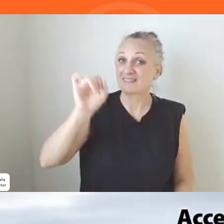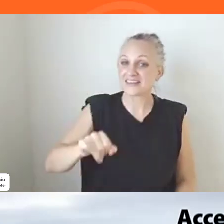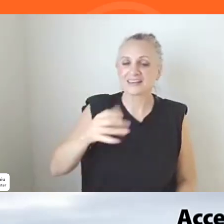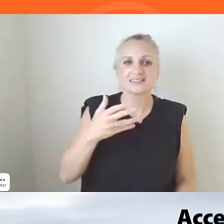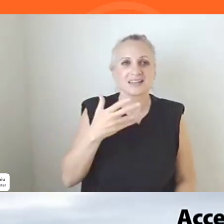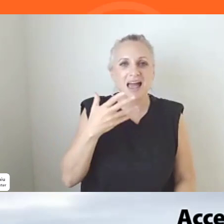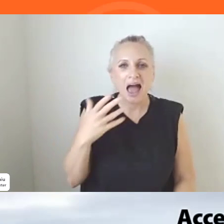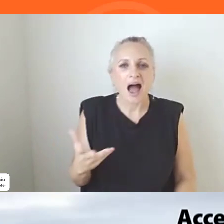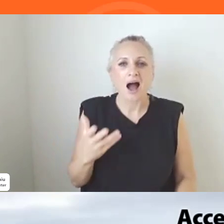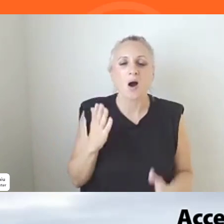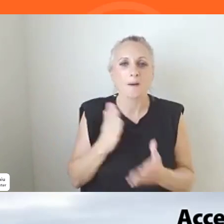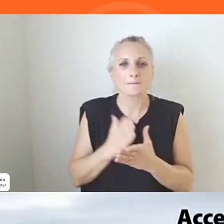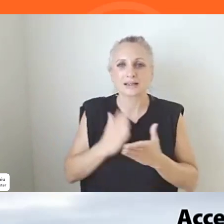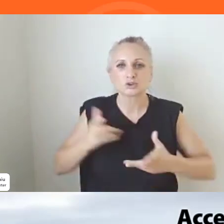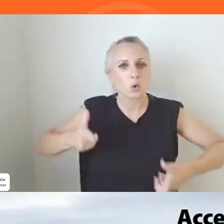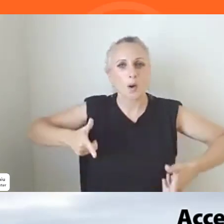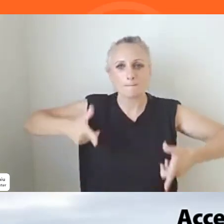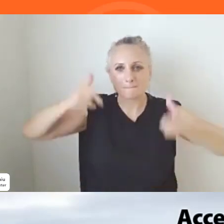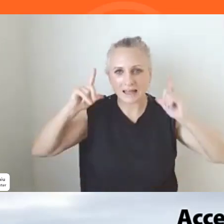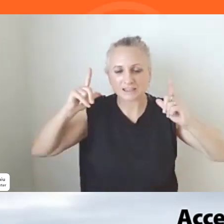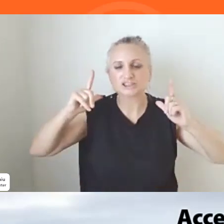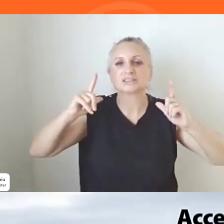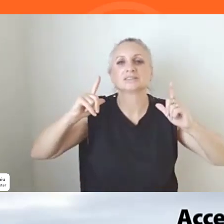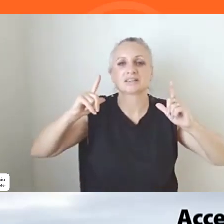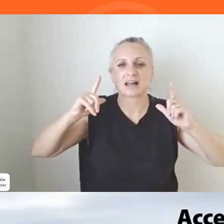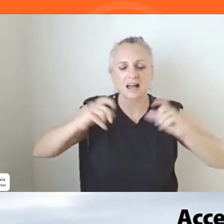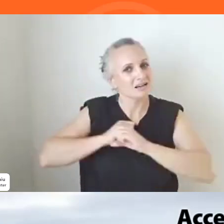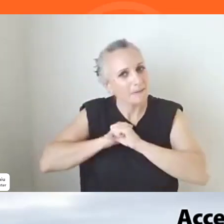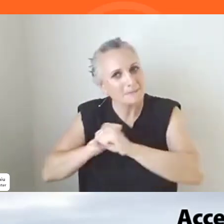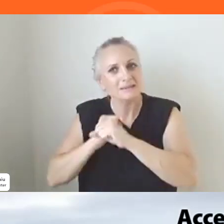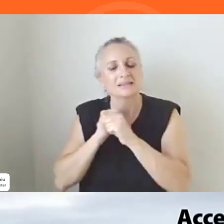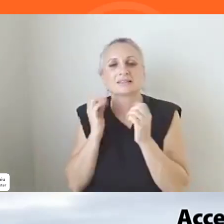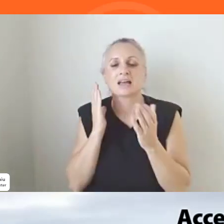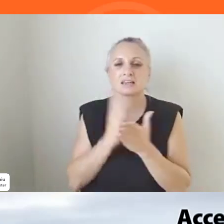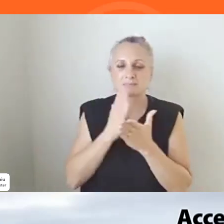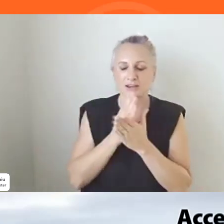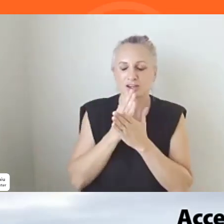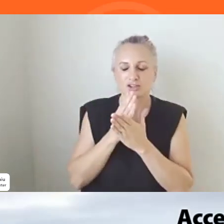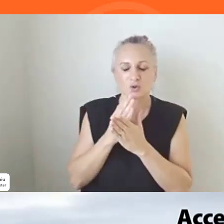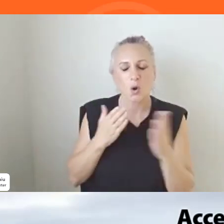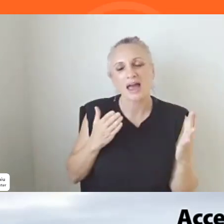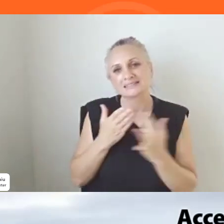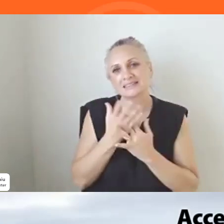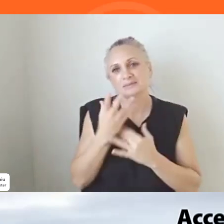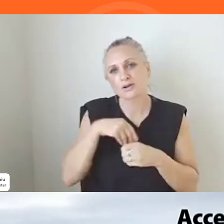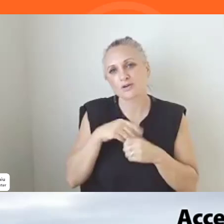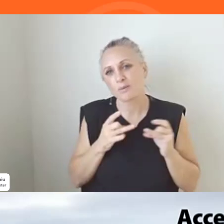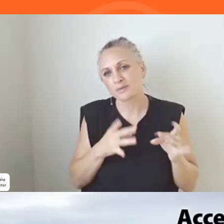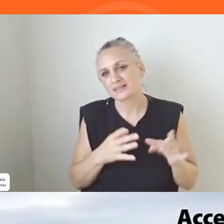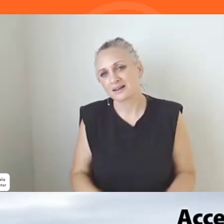from managers and senior technical staff to ensure accessibility is included right from the start?